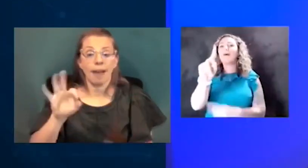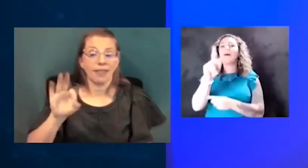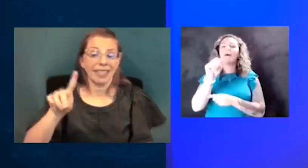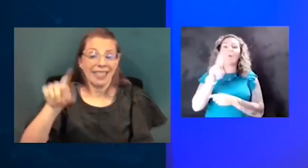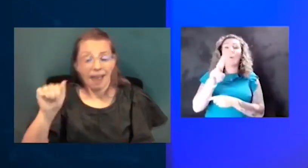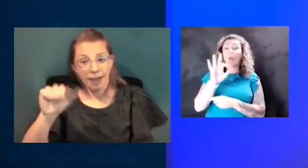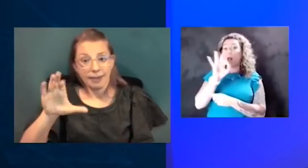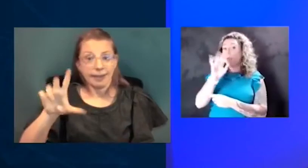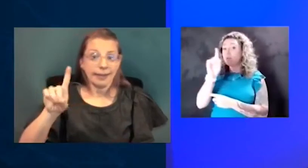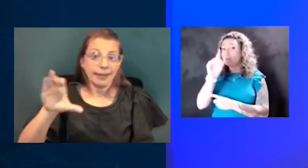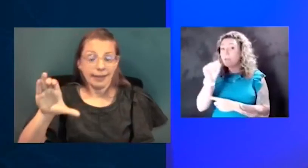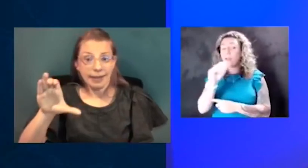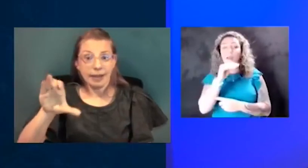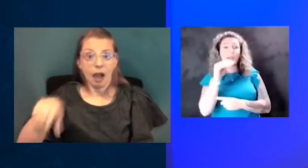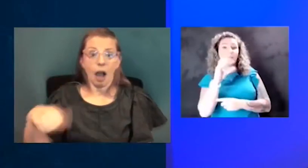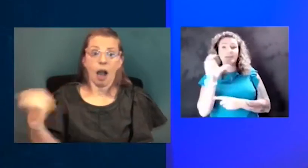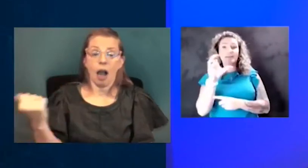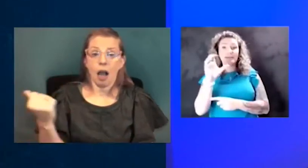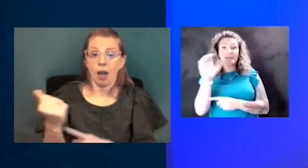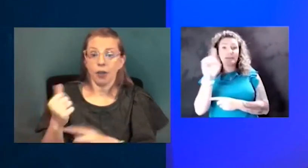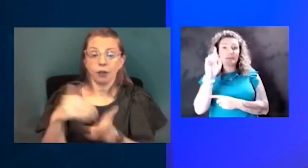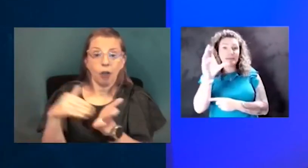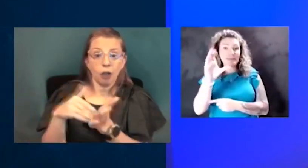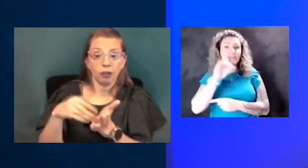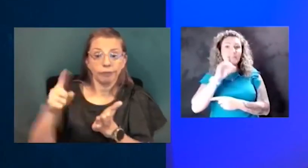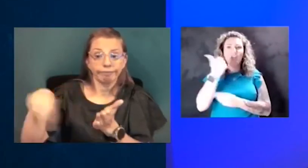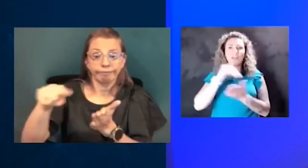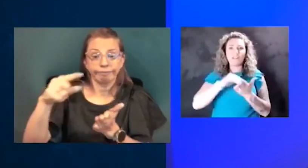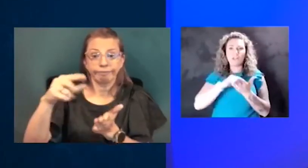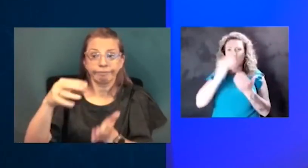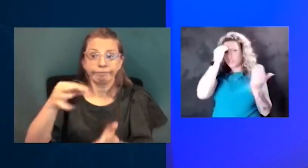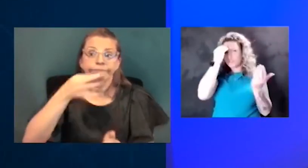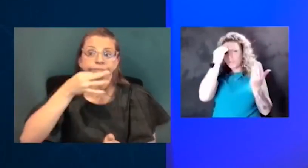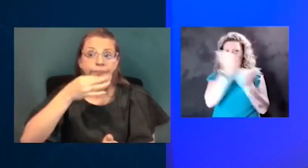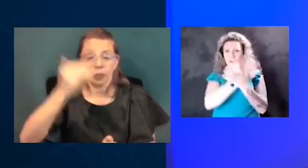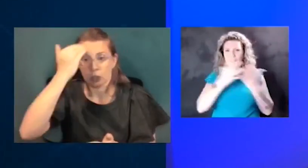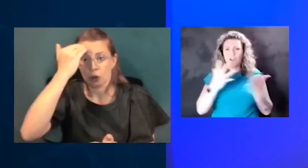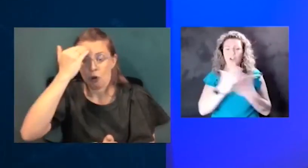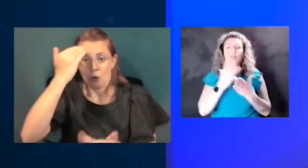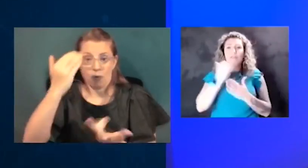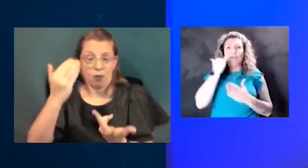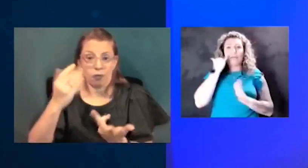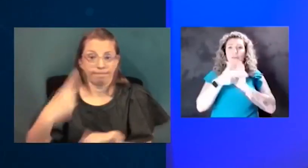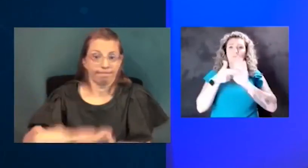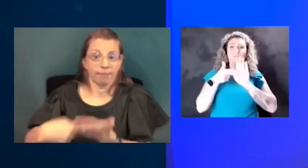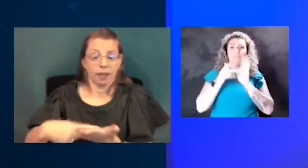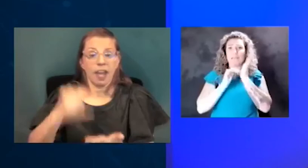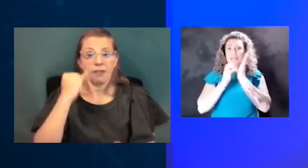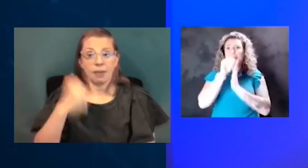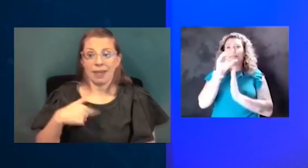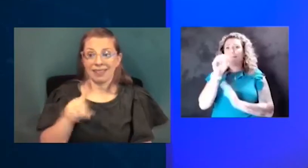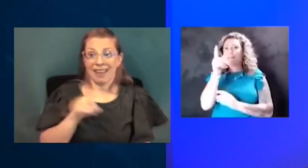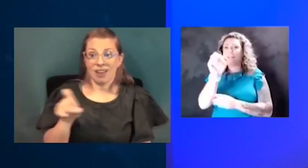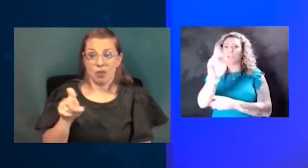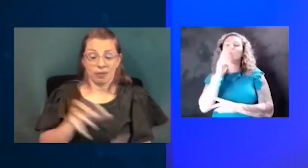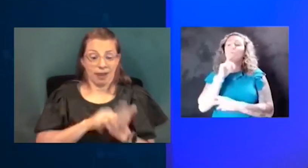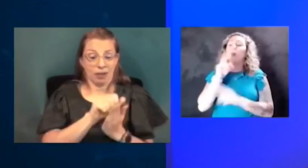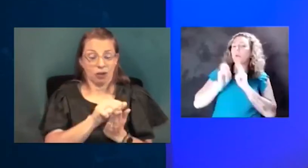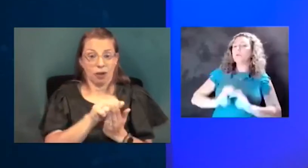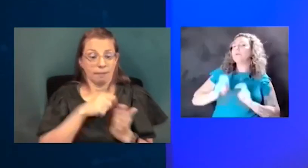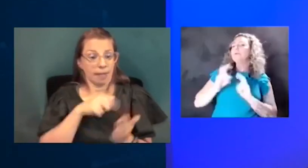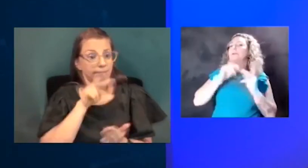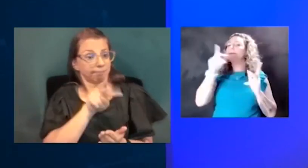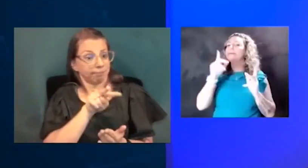other physicians who know what they're talking about? I know that certainly if I got diagnosed with cancer, I'm not going to go to TikTok and look to see what somebody says